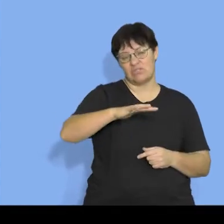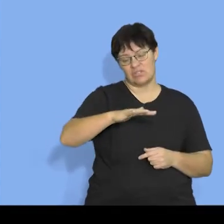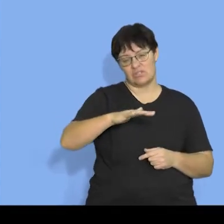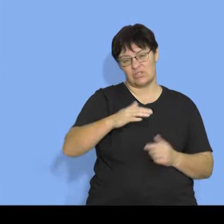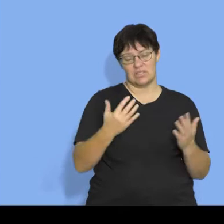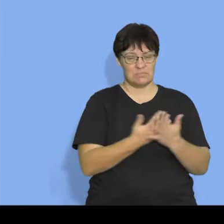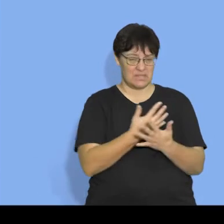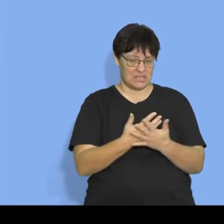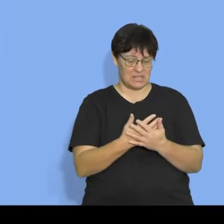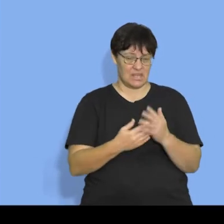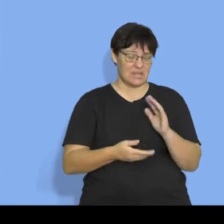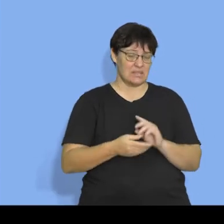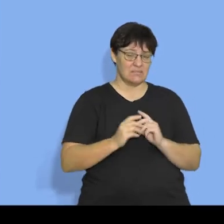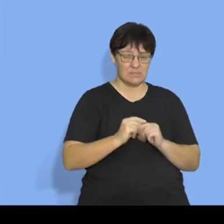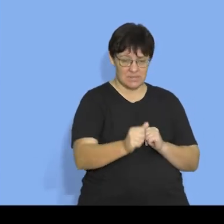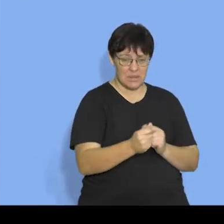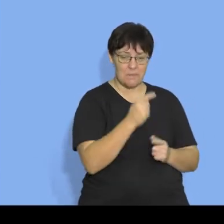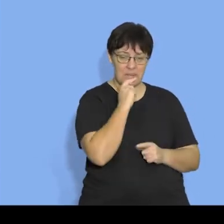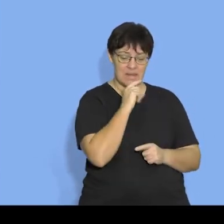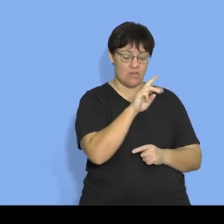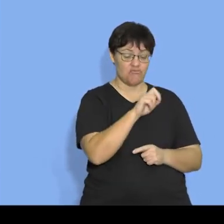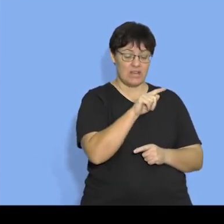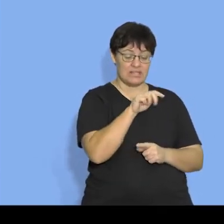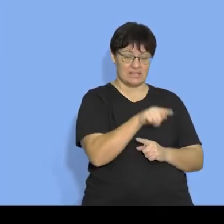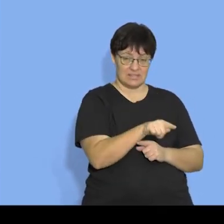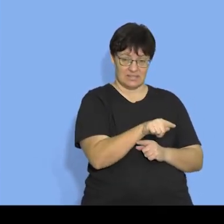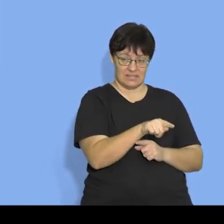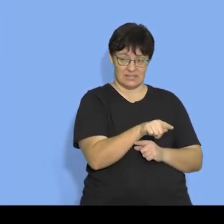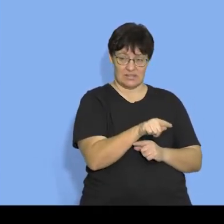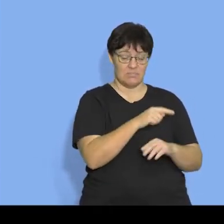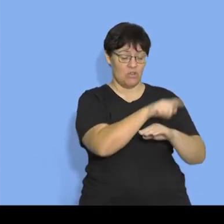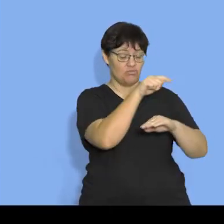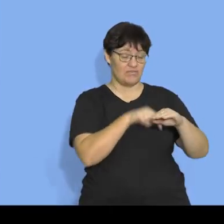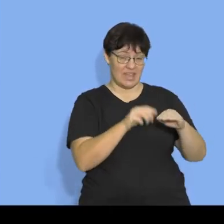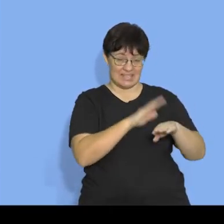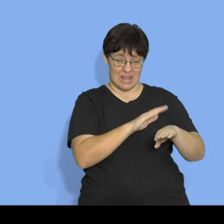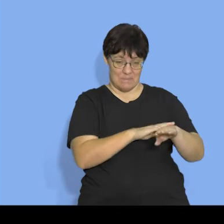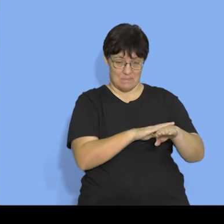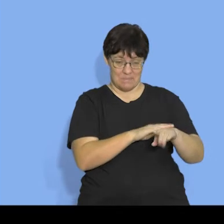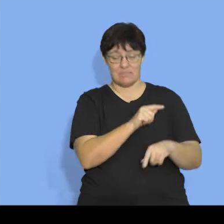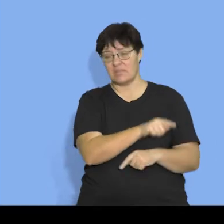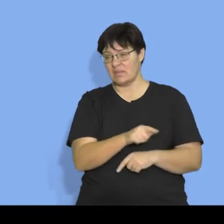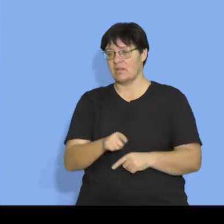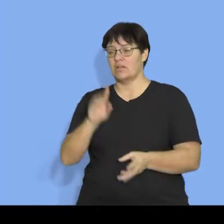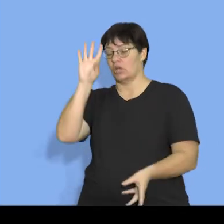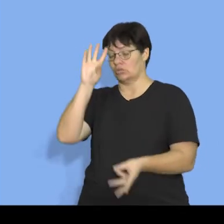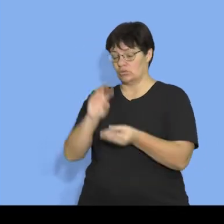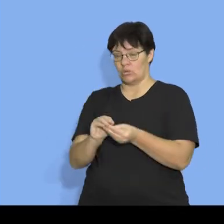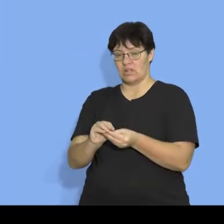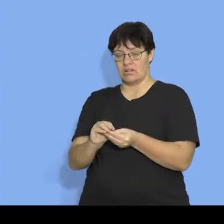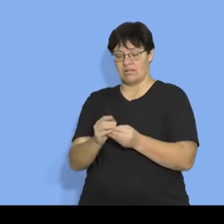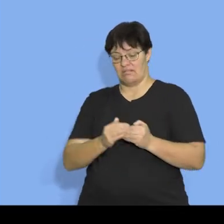Average speed means it's the rate, in other words, we divide by time, at which the